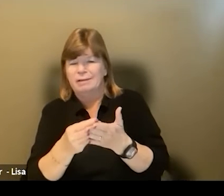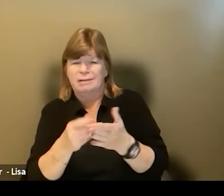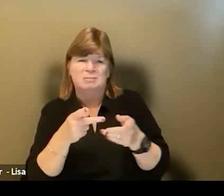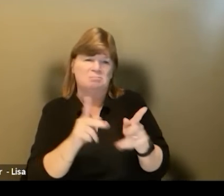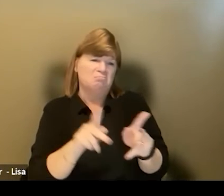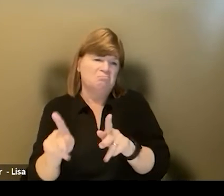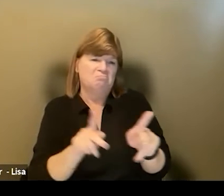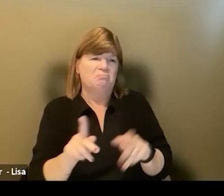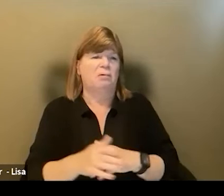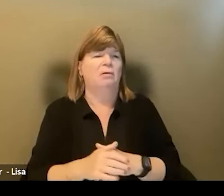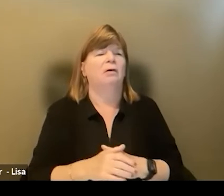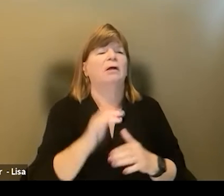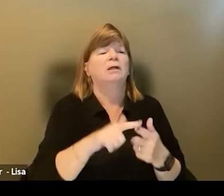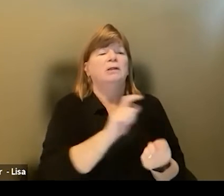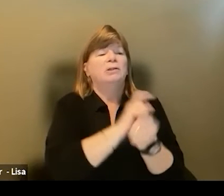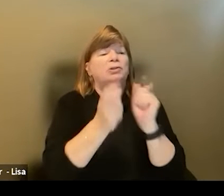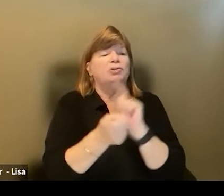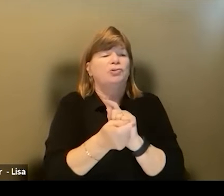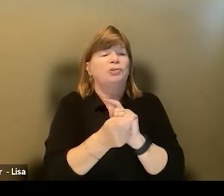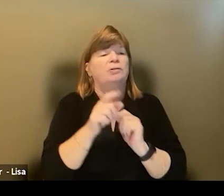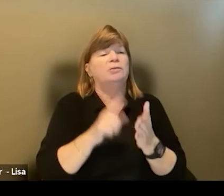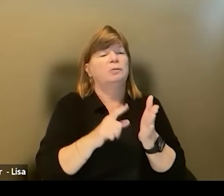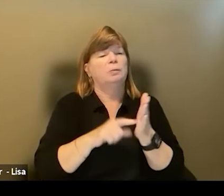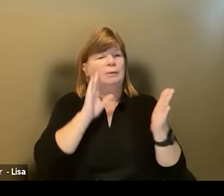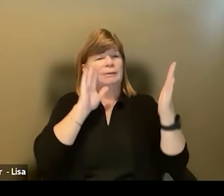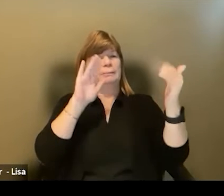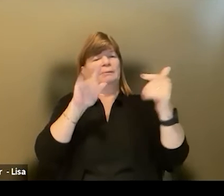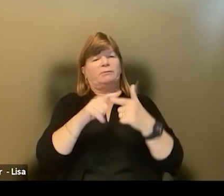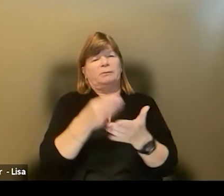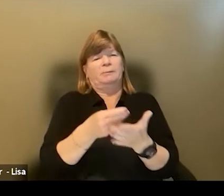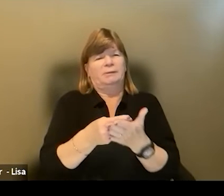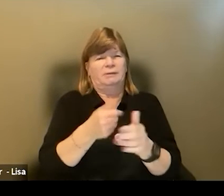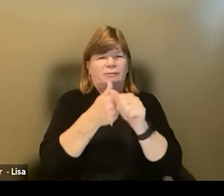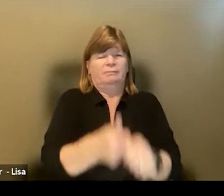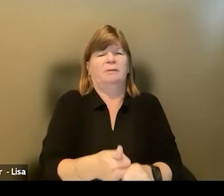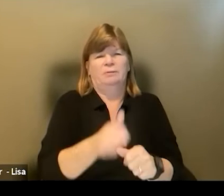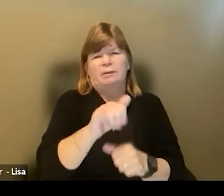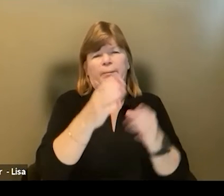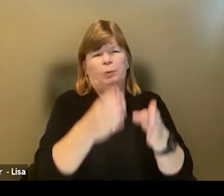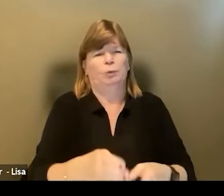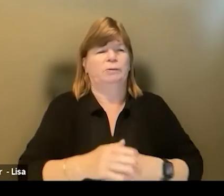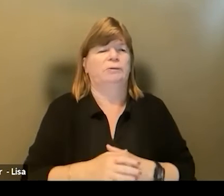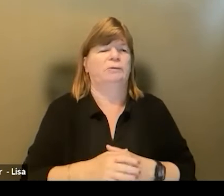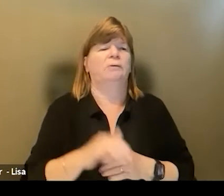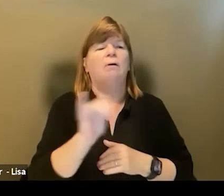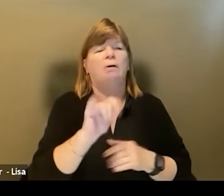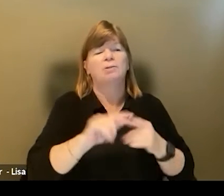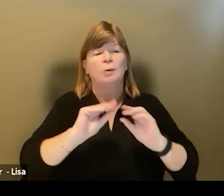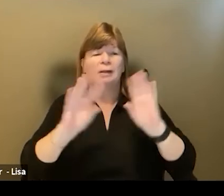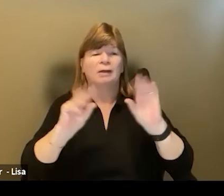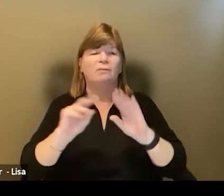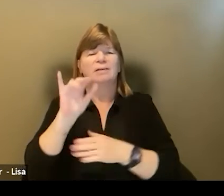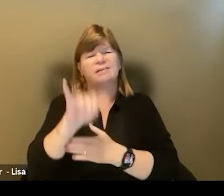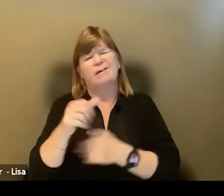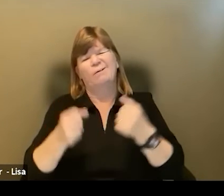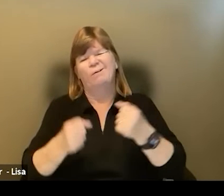allows. It revises the count of expected participants due to money follows the person. It also clarifies